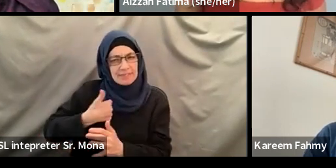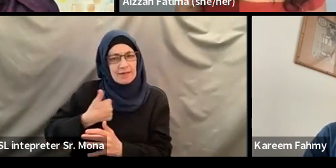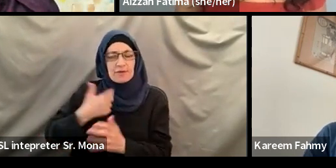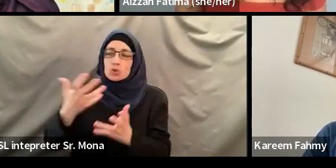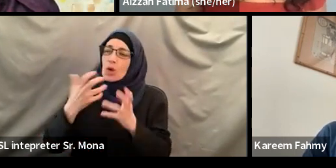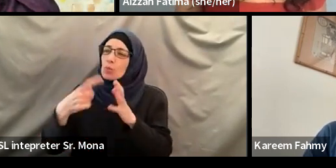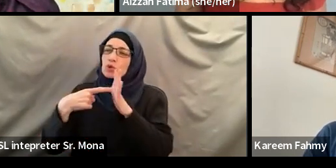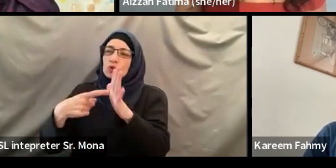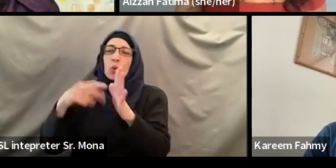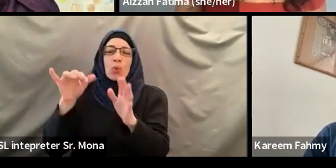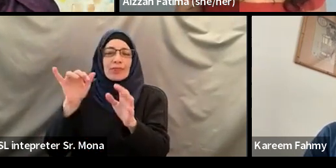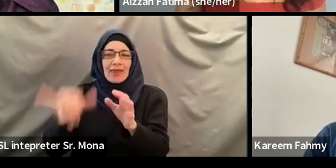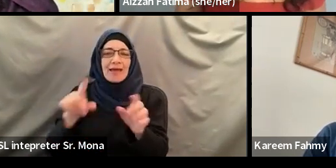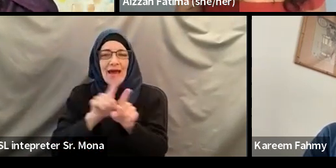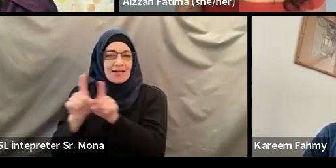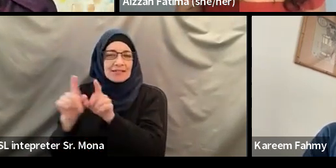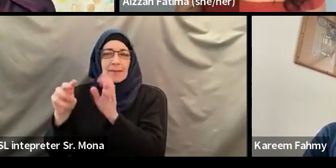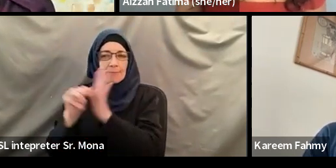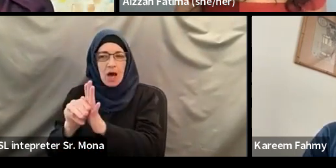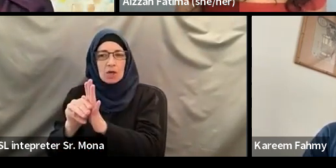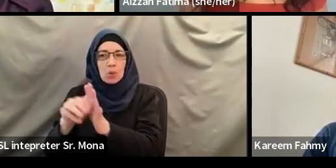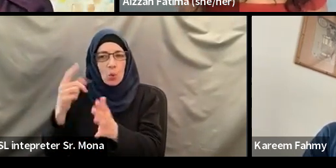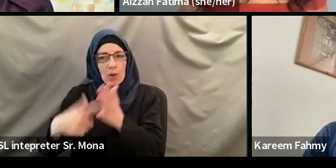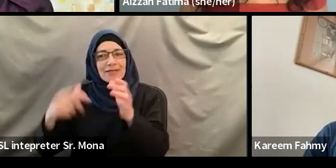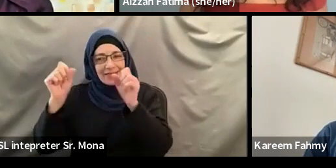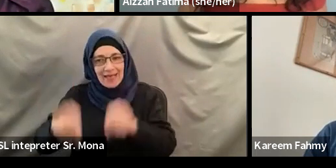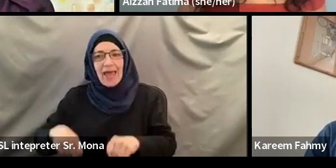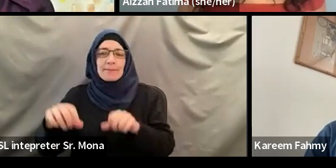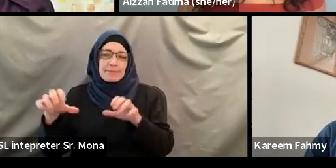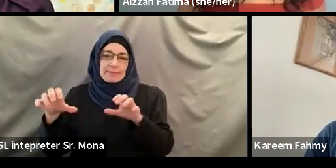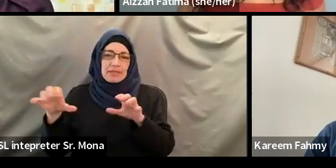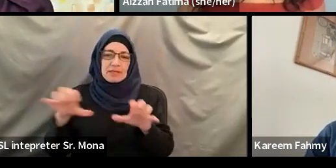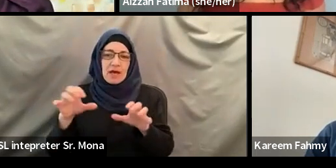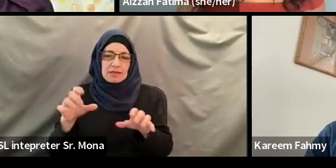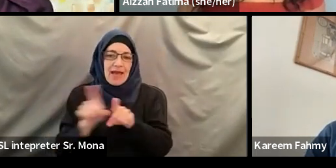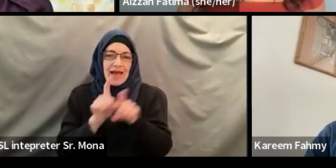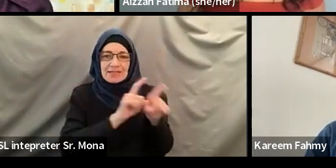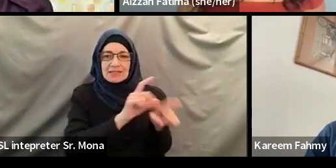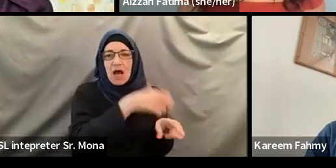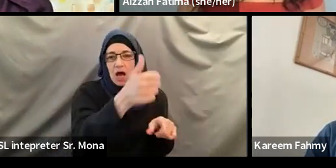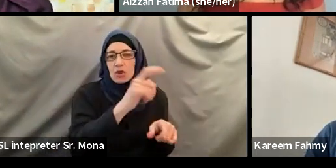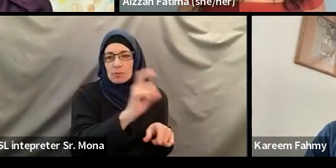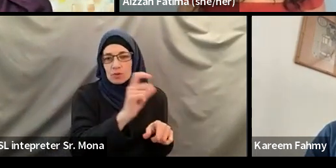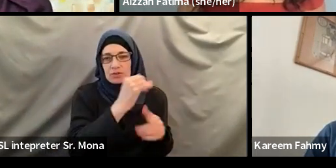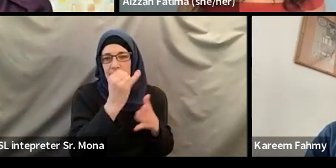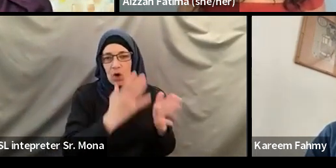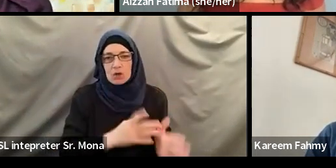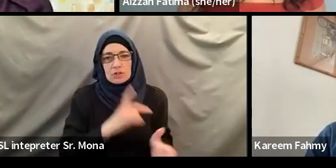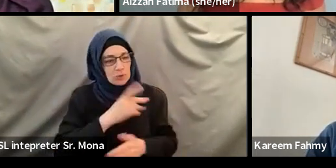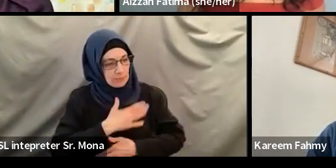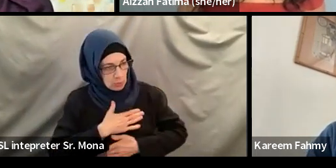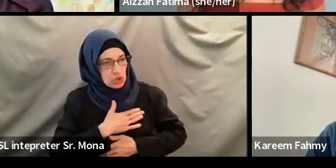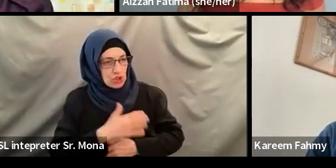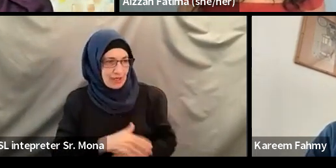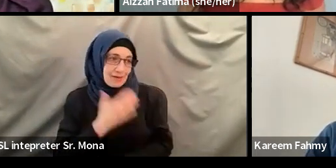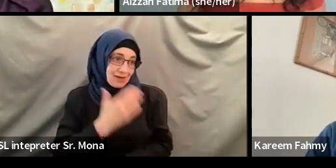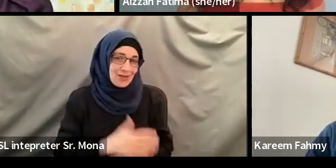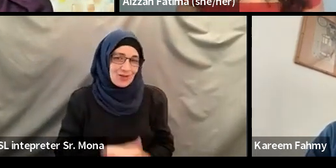like what can be done for other Muslim artists. And I appreciate it. So thank you.